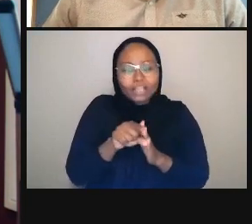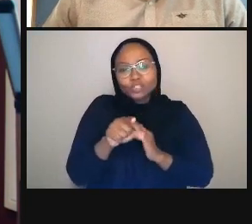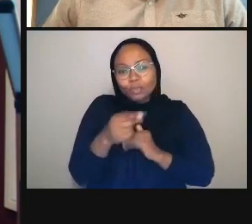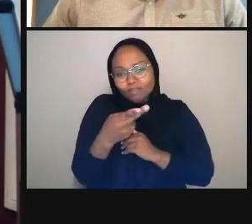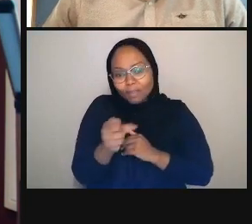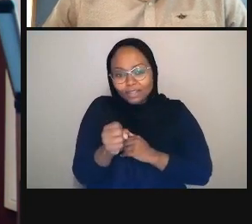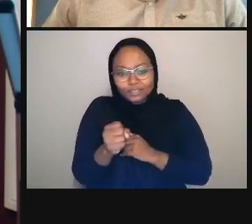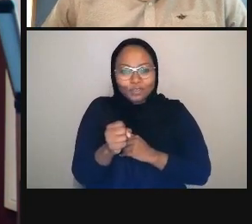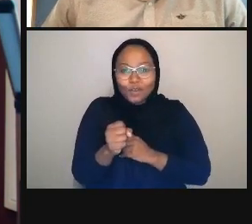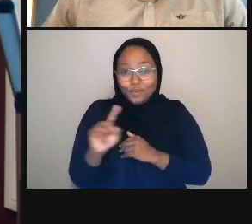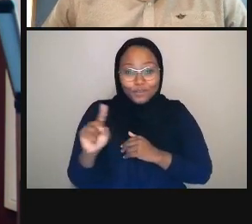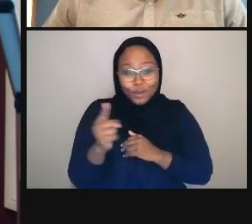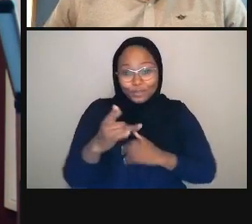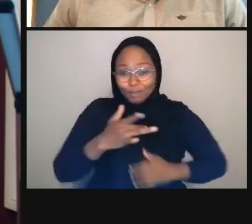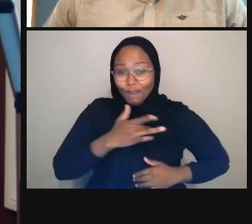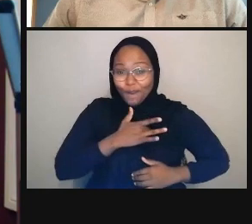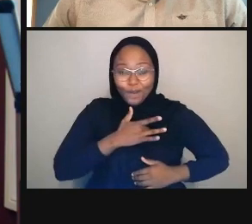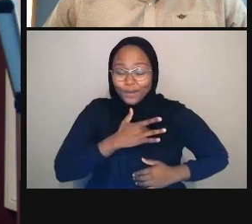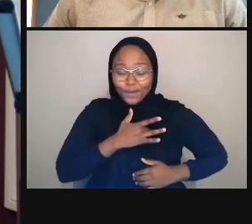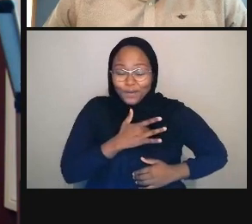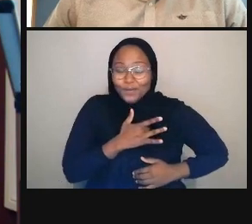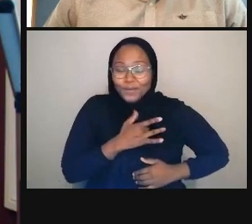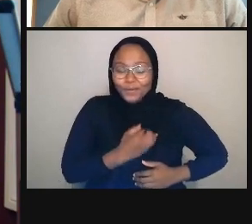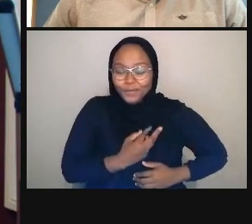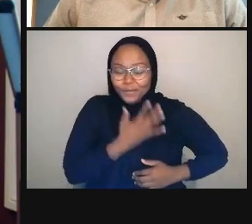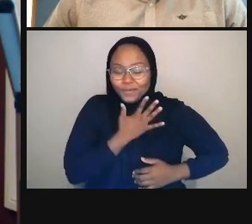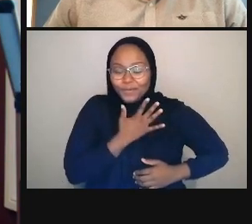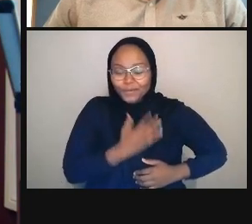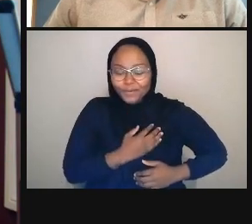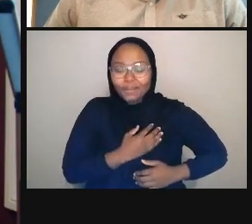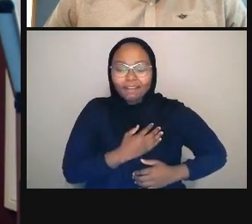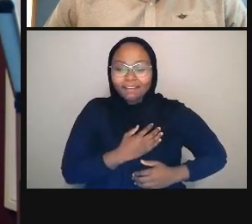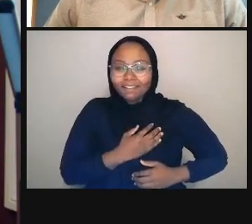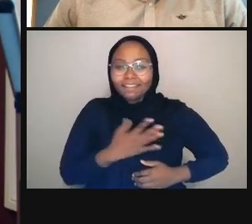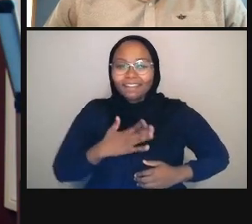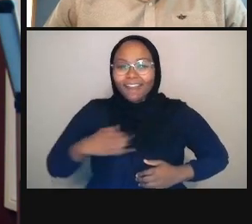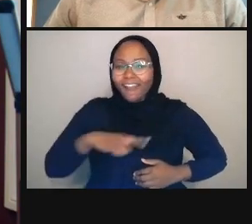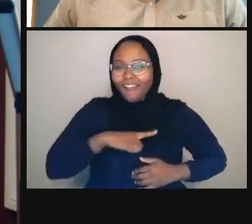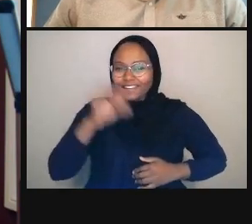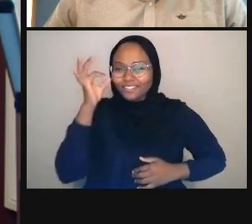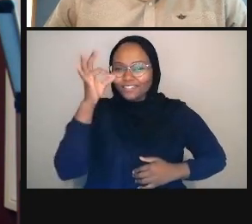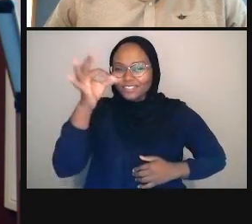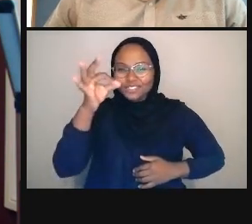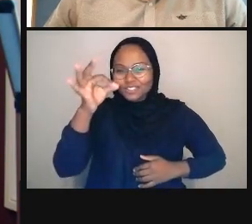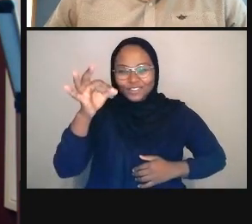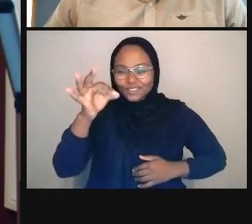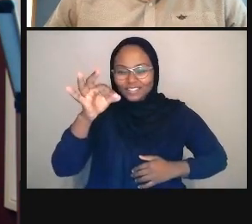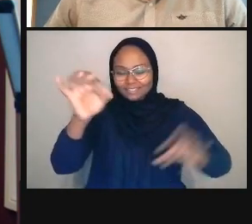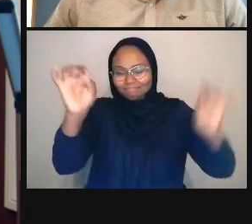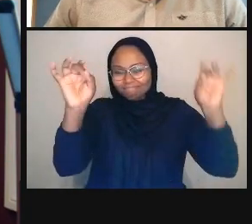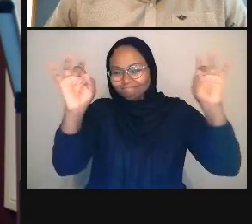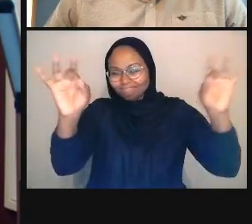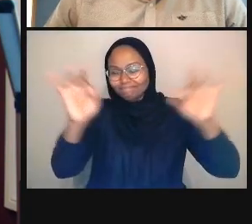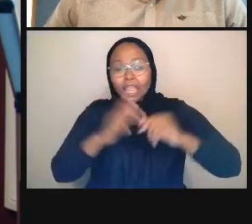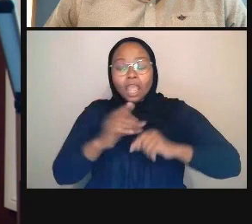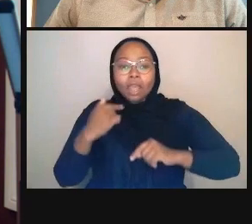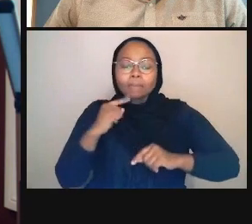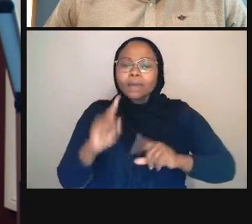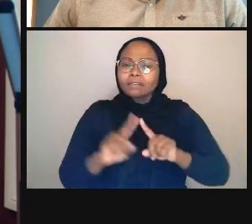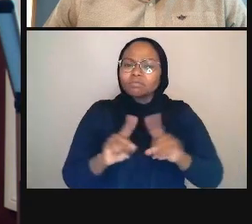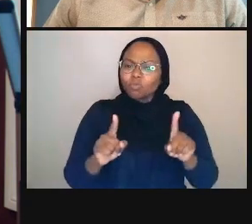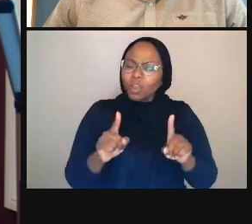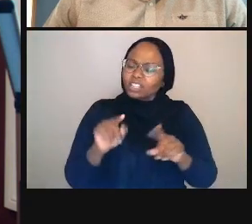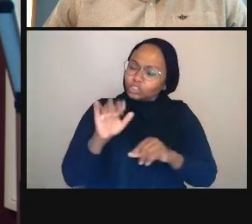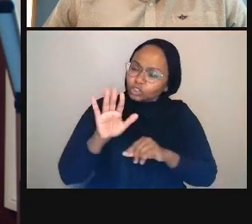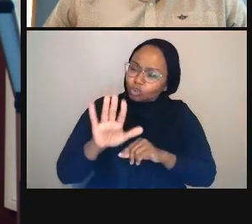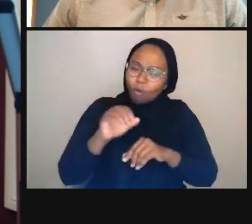I see these people, just seeing just what, you know, just how bright our future is. Yes. You know, for a minute, you have their ear. What would your advice be